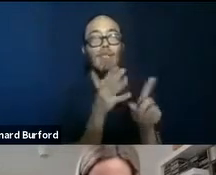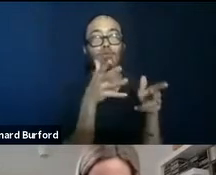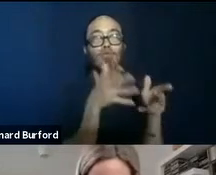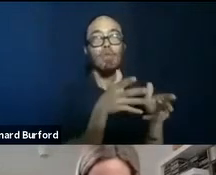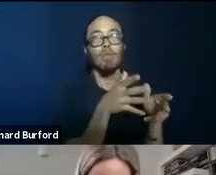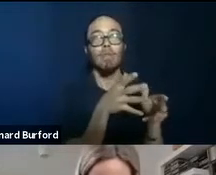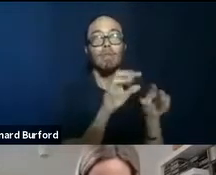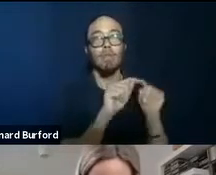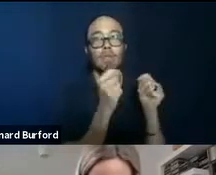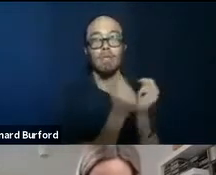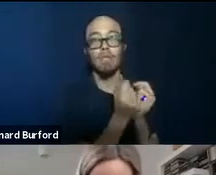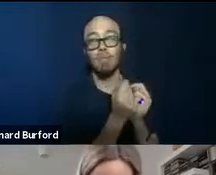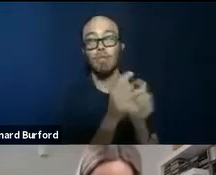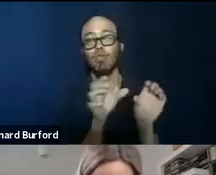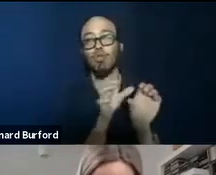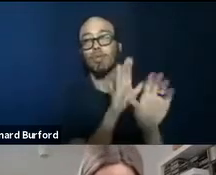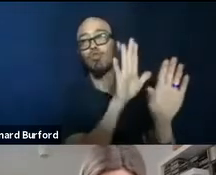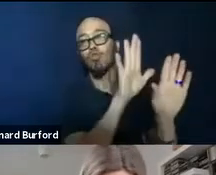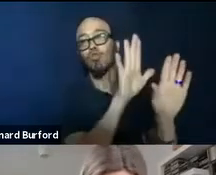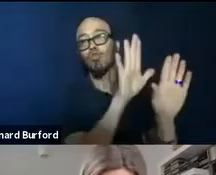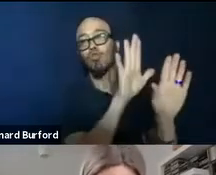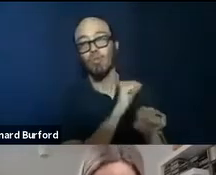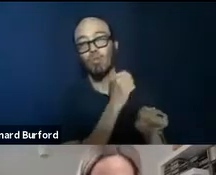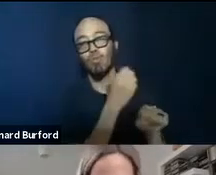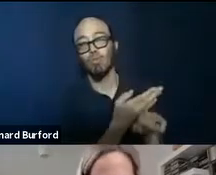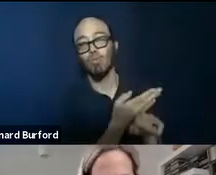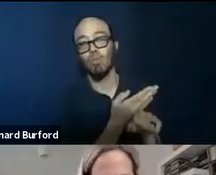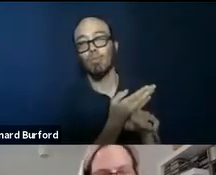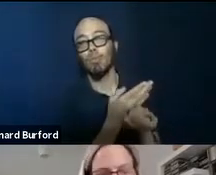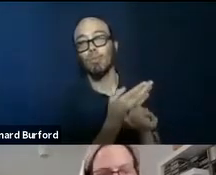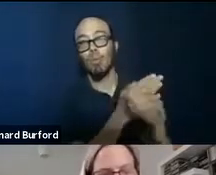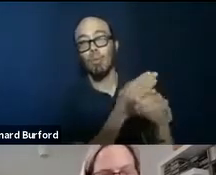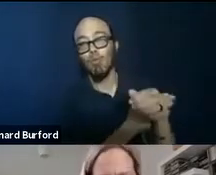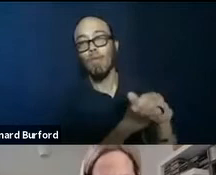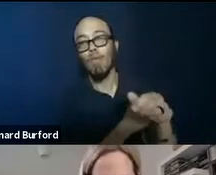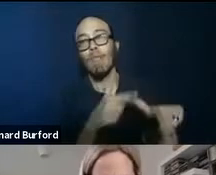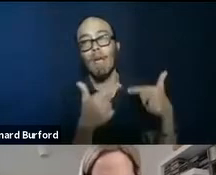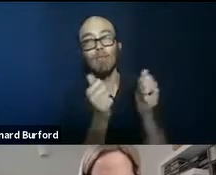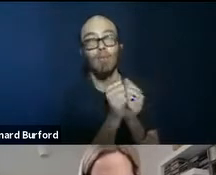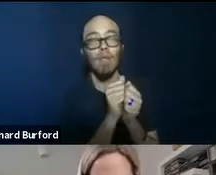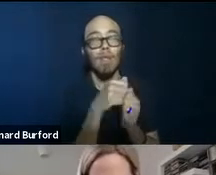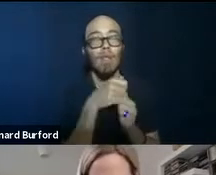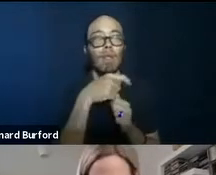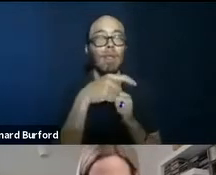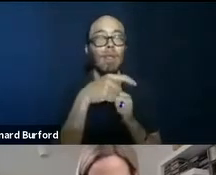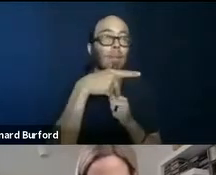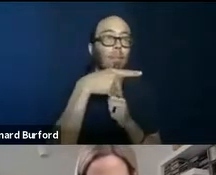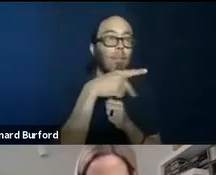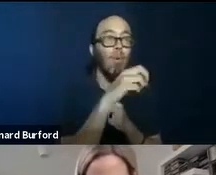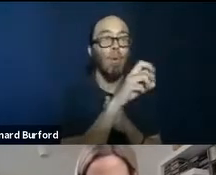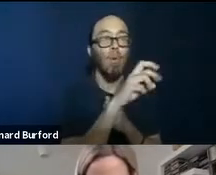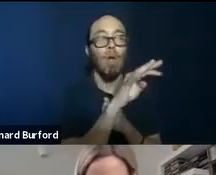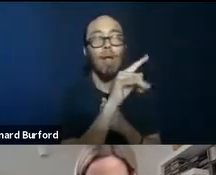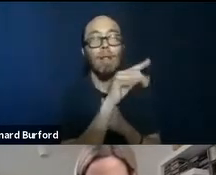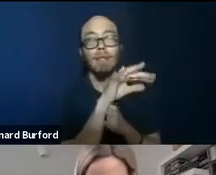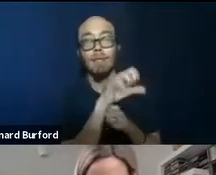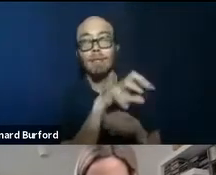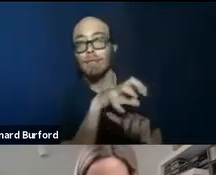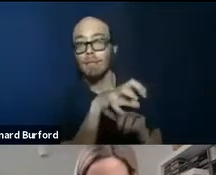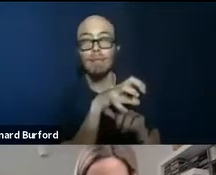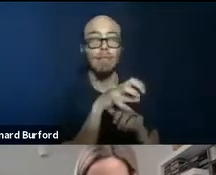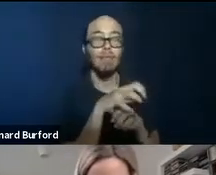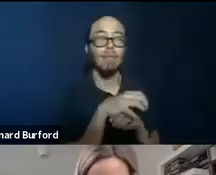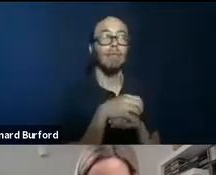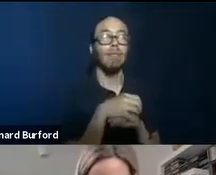Reeve Foundation are doing incredible work to improve the lives of people with paralysis and their families. I